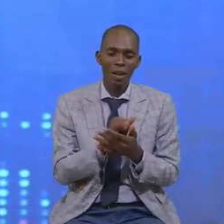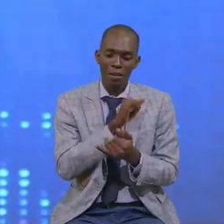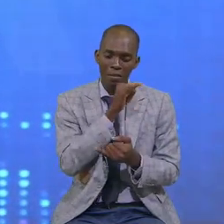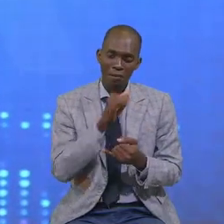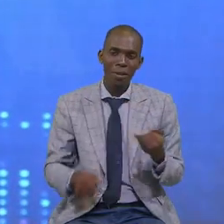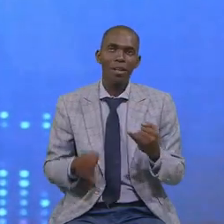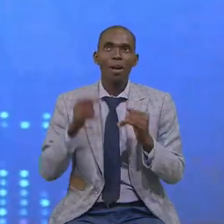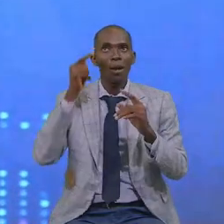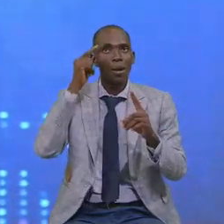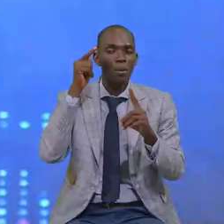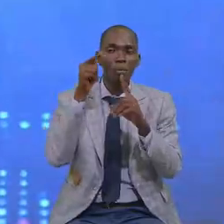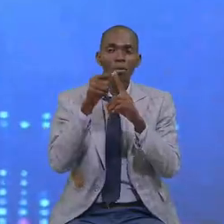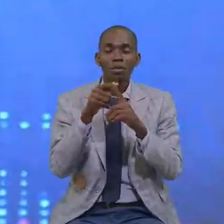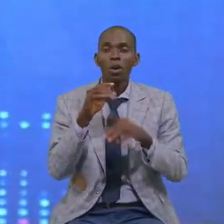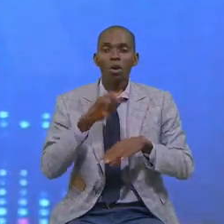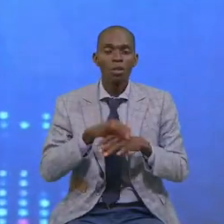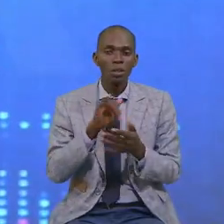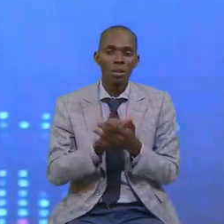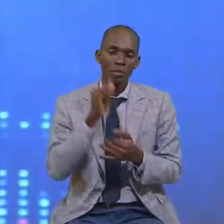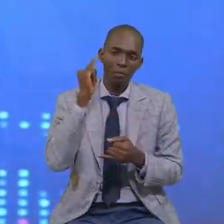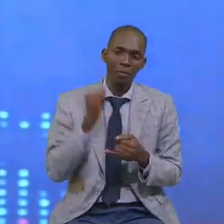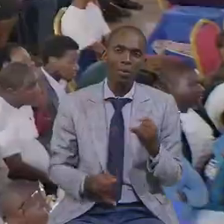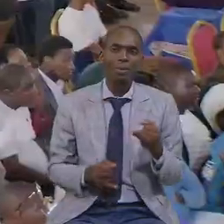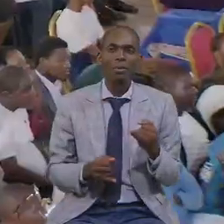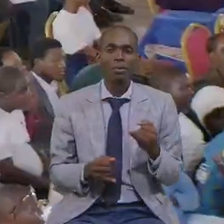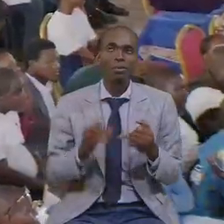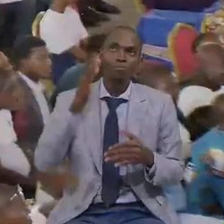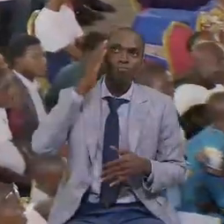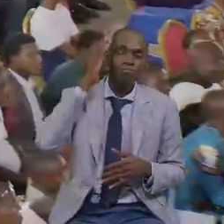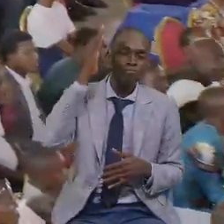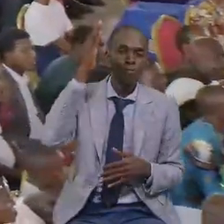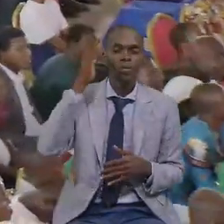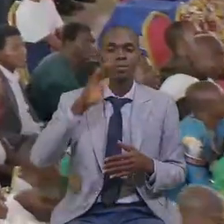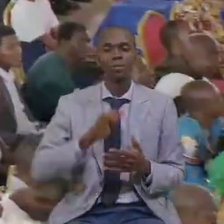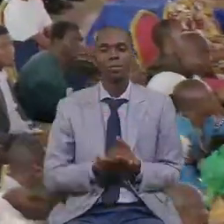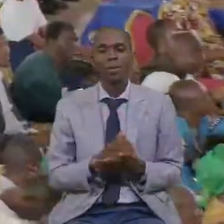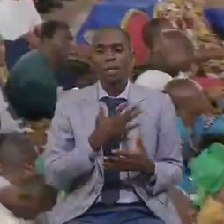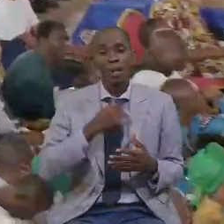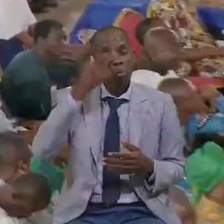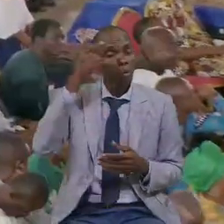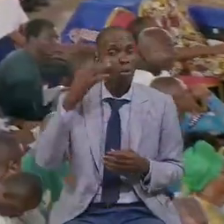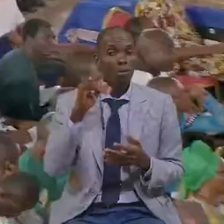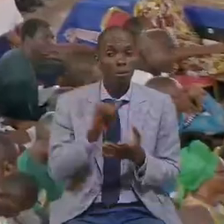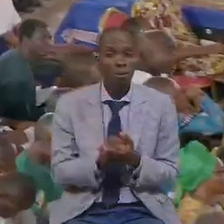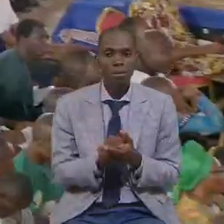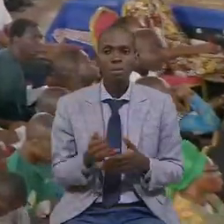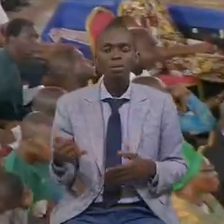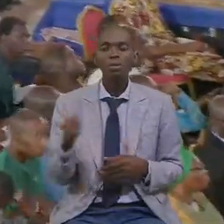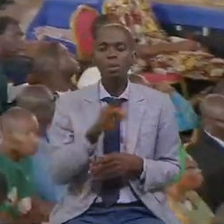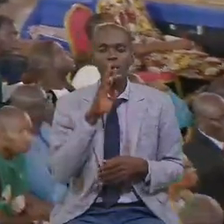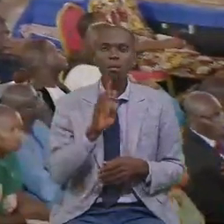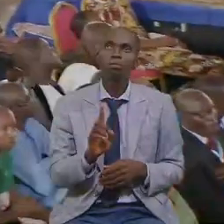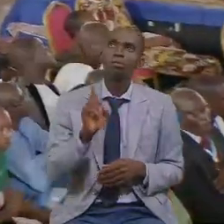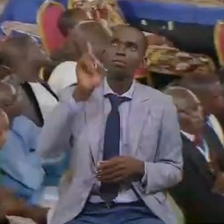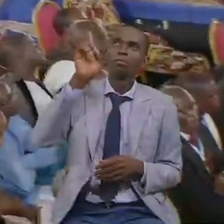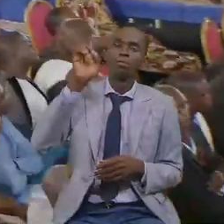point, on that final destination. And because of that, they are up and down, they